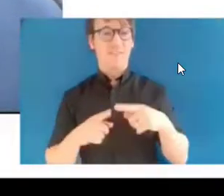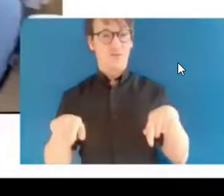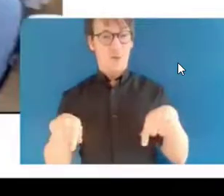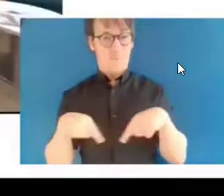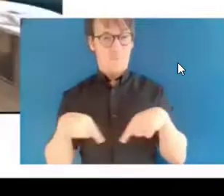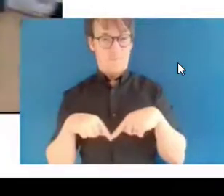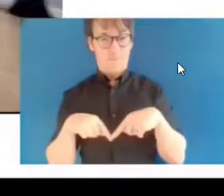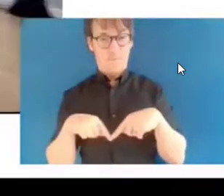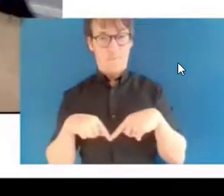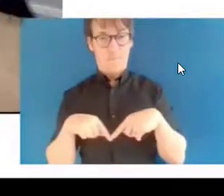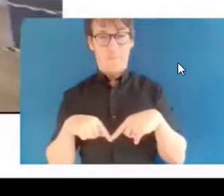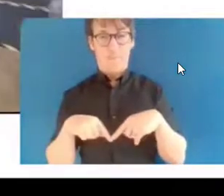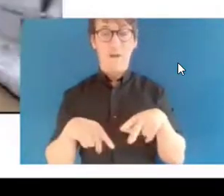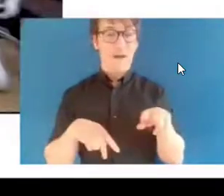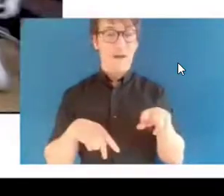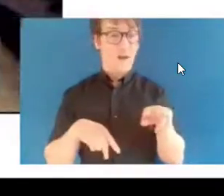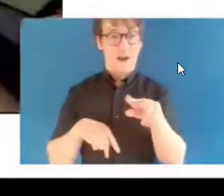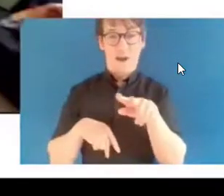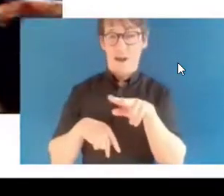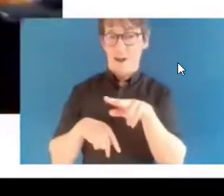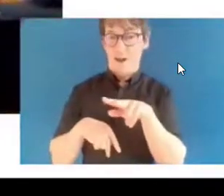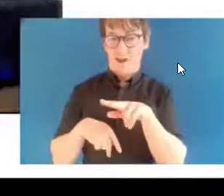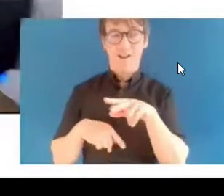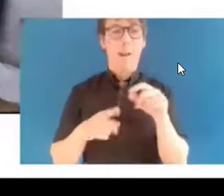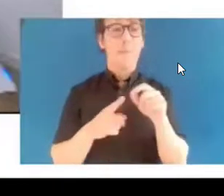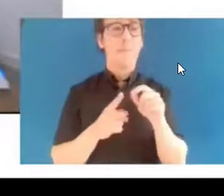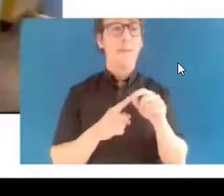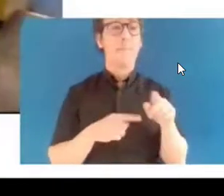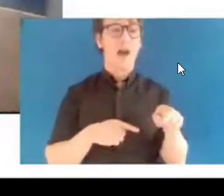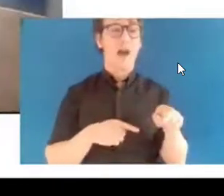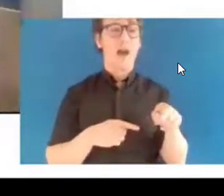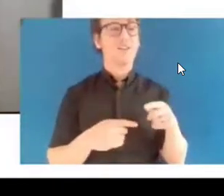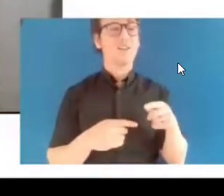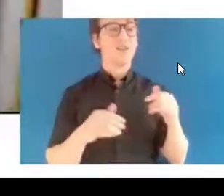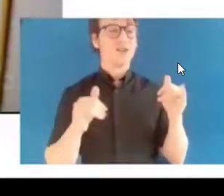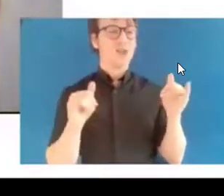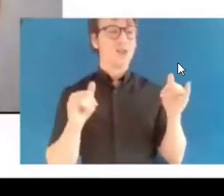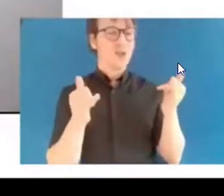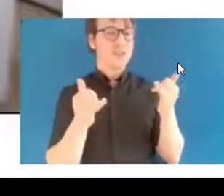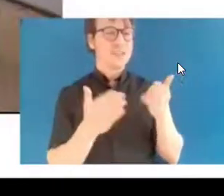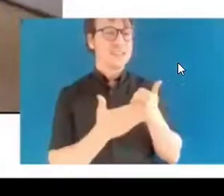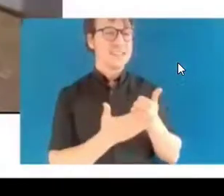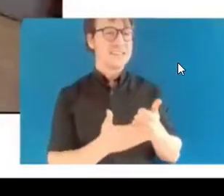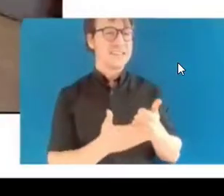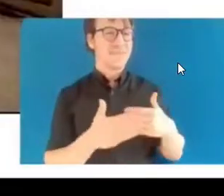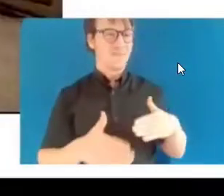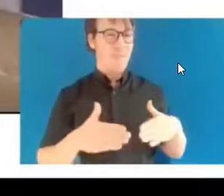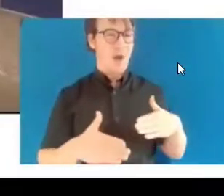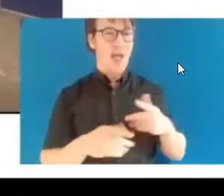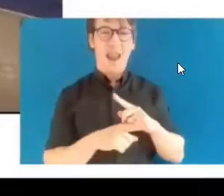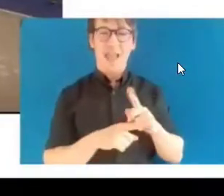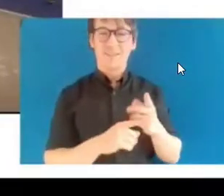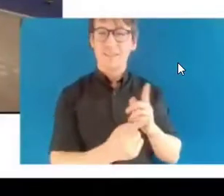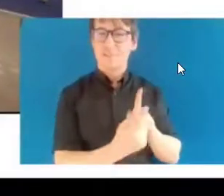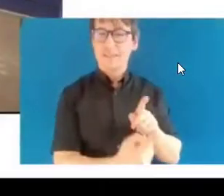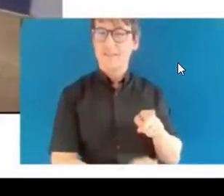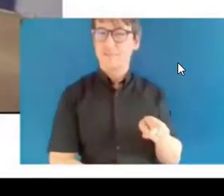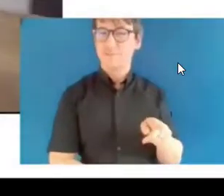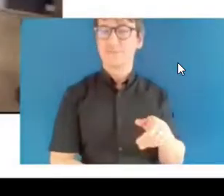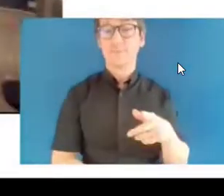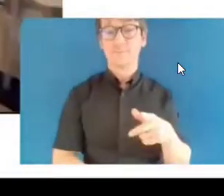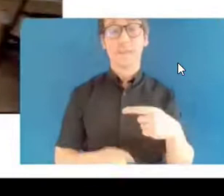between the living room. There we go. Pepper is there, the socially assistive robot, and I'll introduce you to Pepper